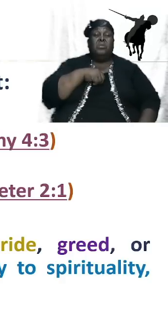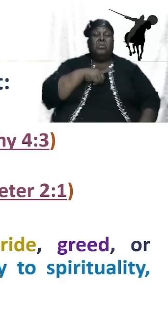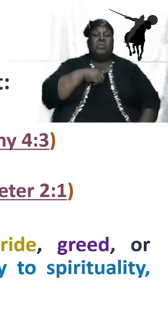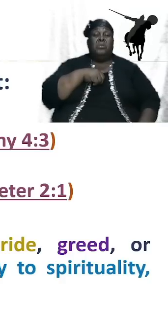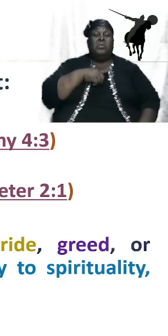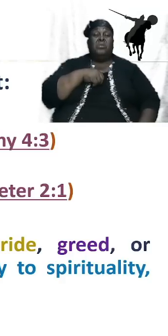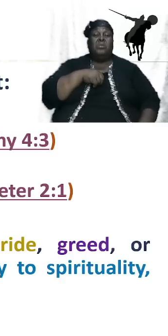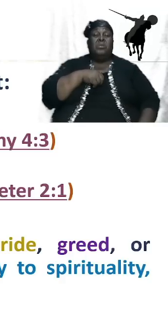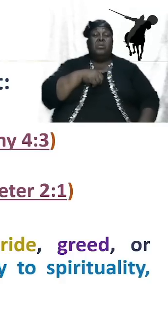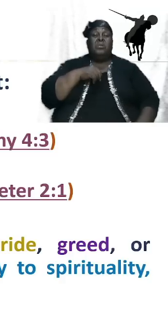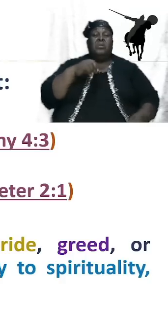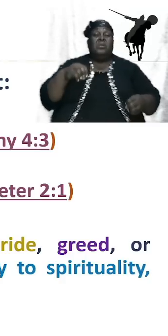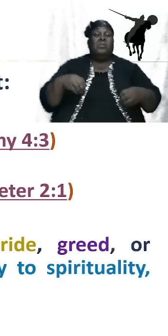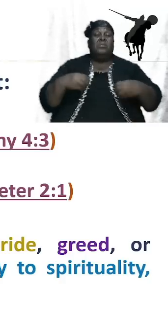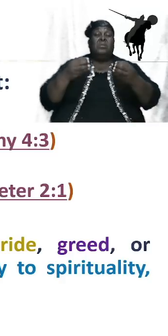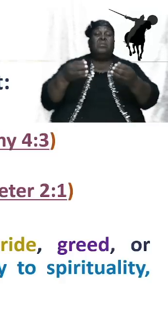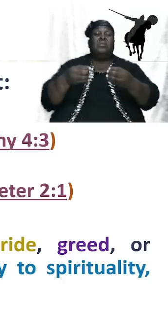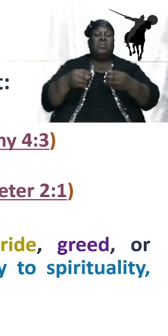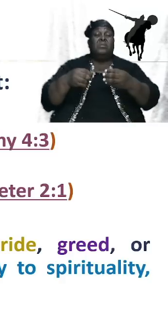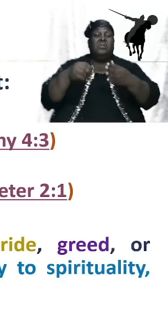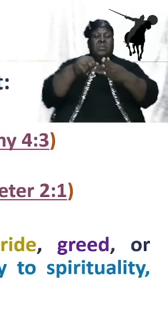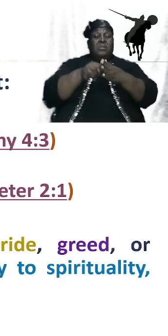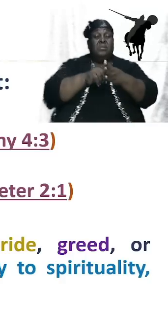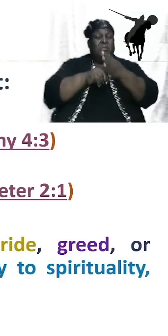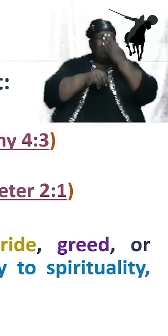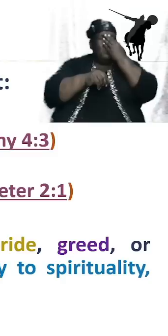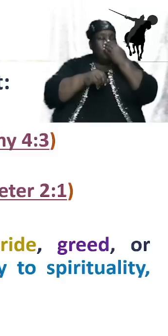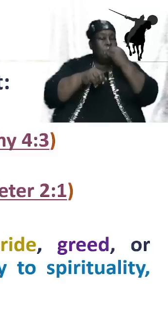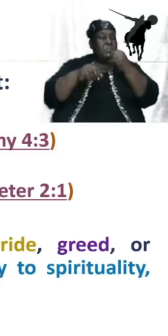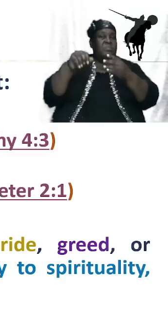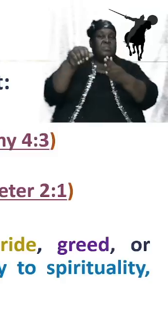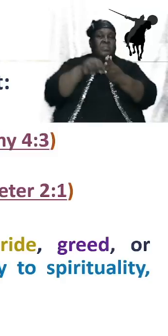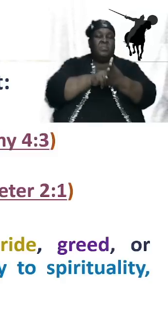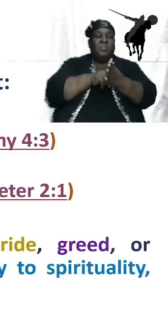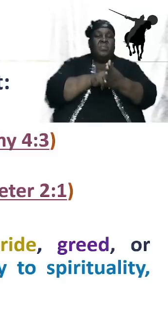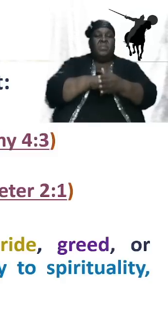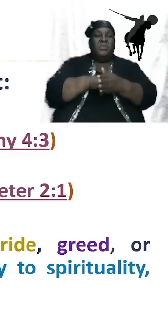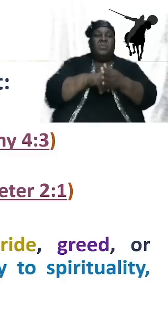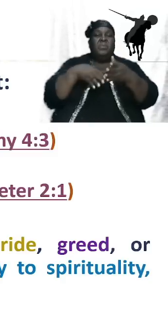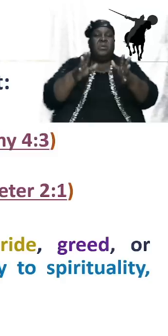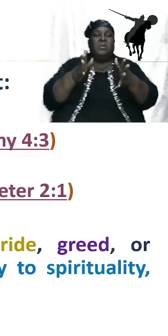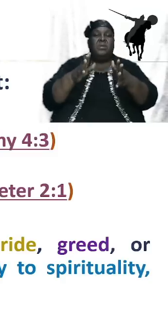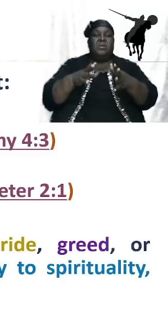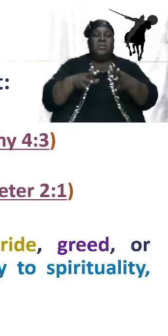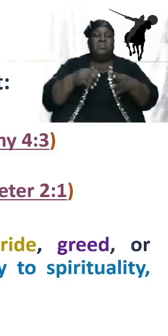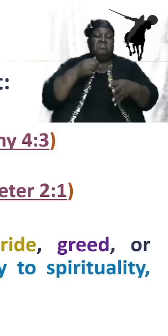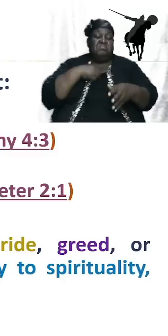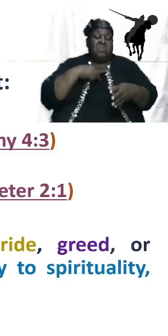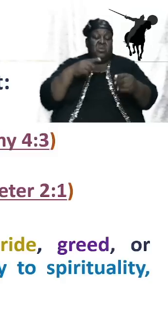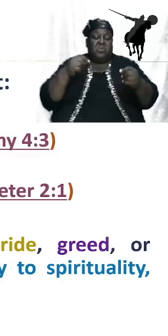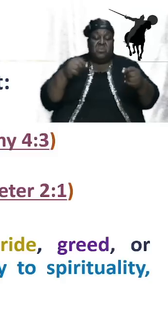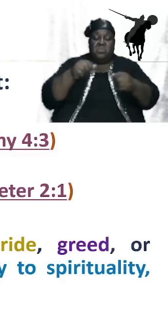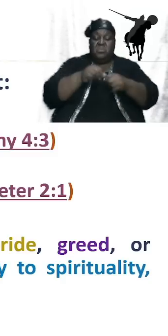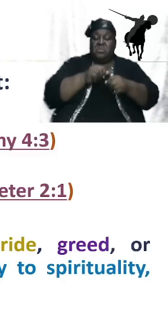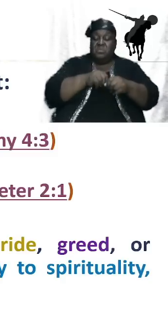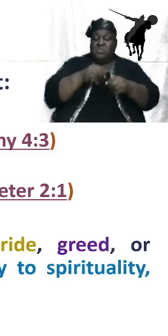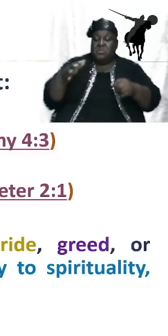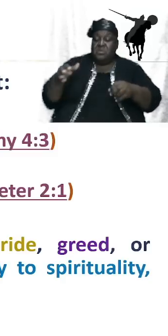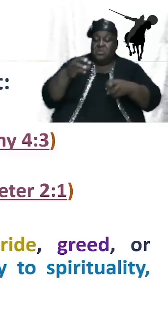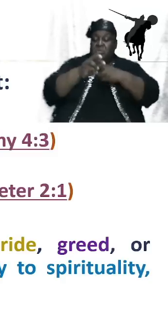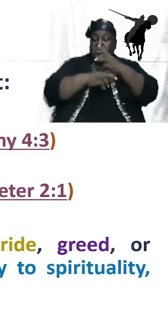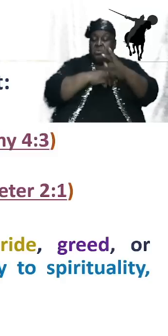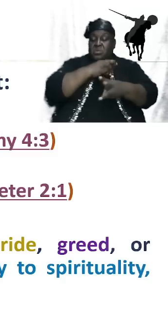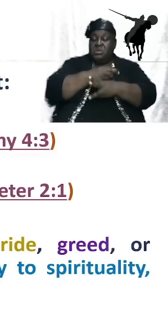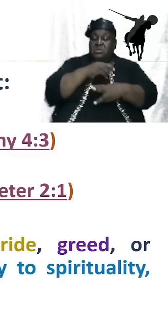offers a easy alternative. I can do everything what the world do and still be a Christian. I can